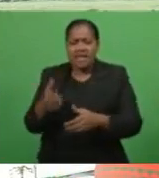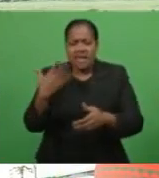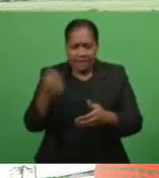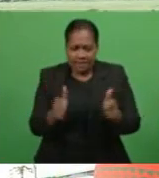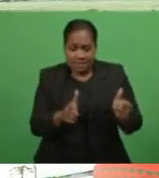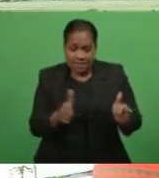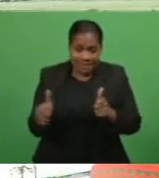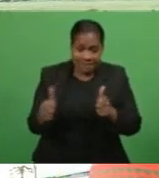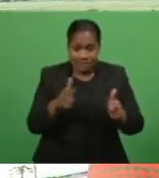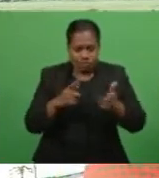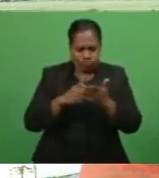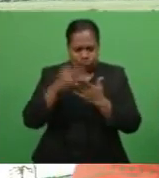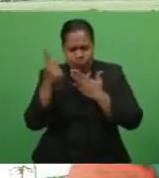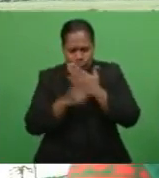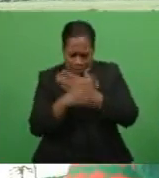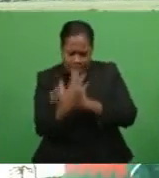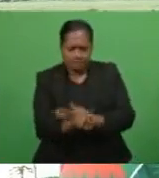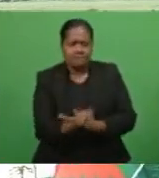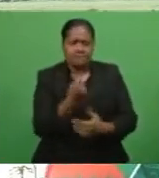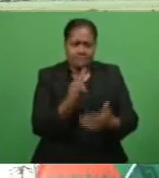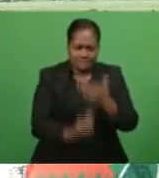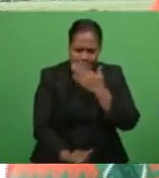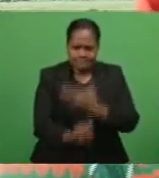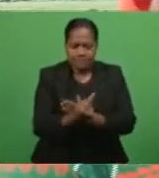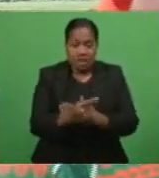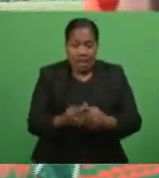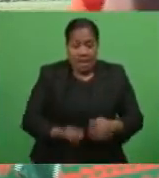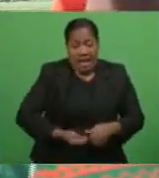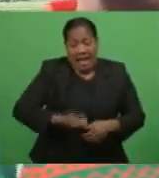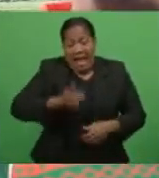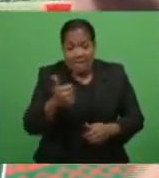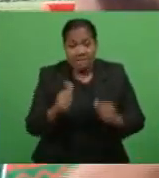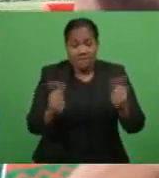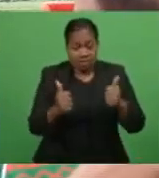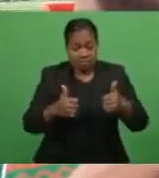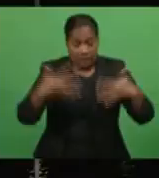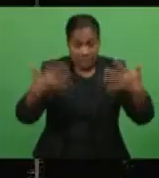that take place after the 15th season.